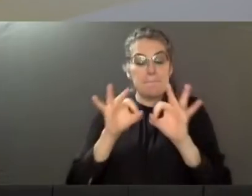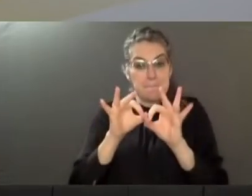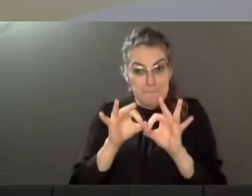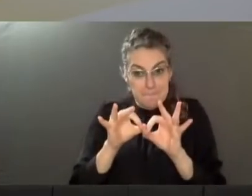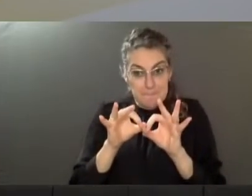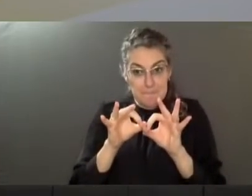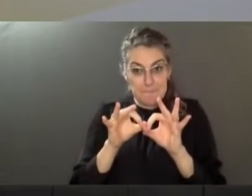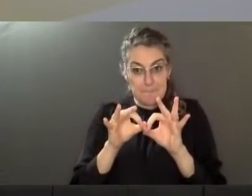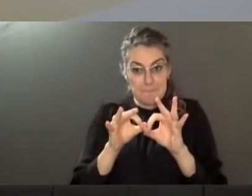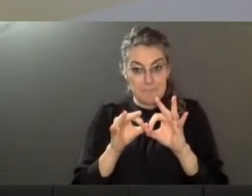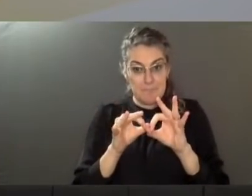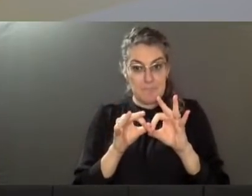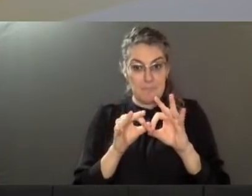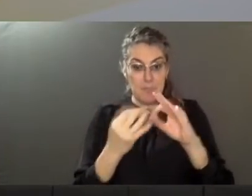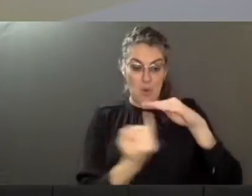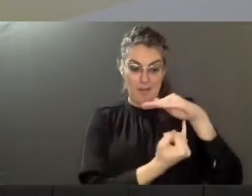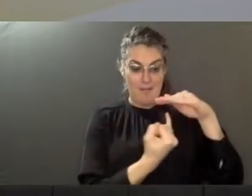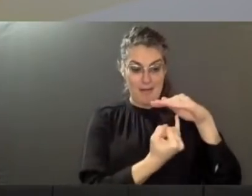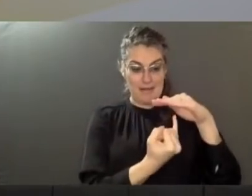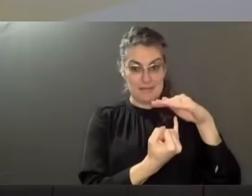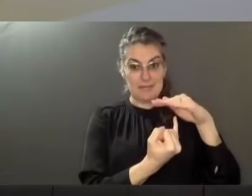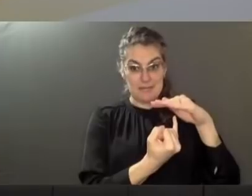it's worth mentioning that.